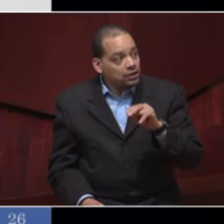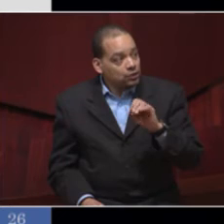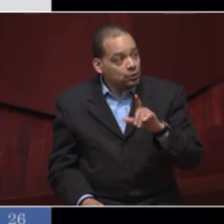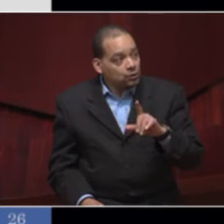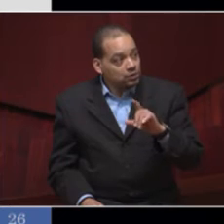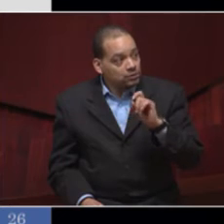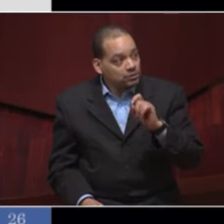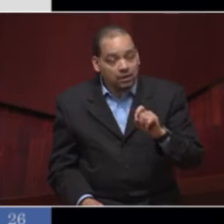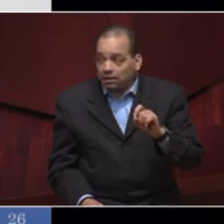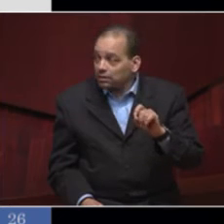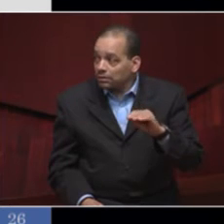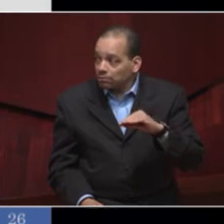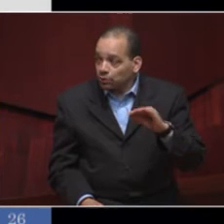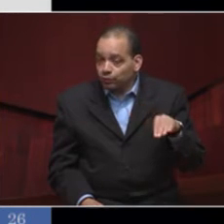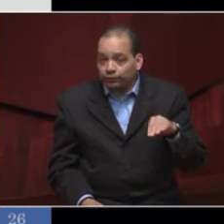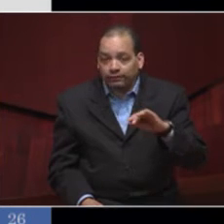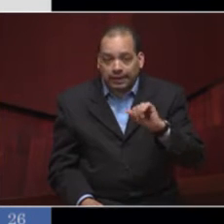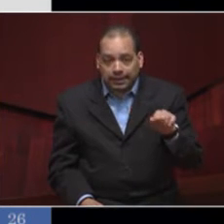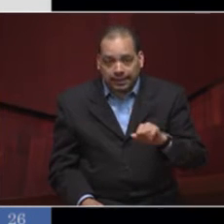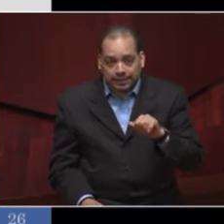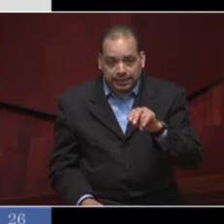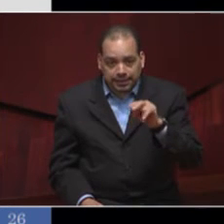annual.move@nara.gov for about the 4th time.